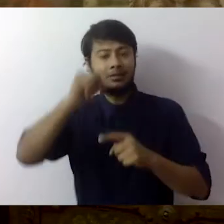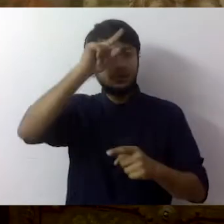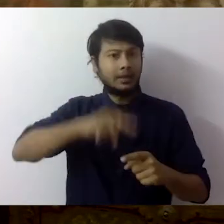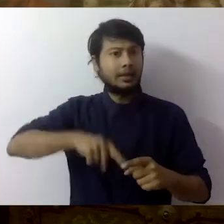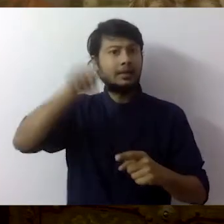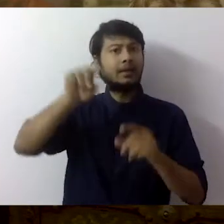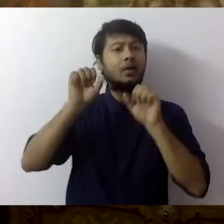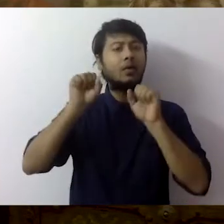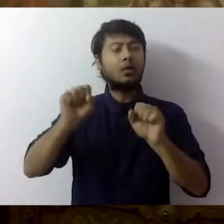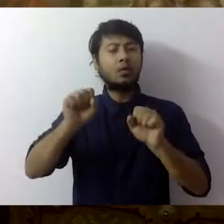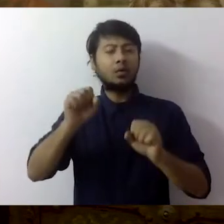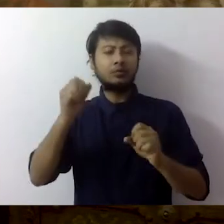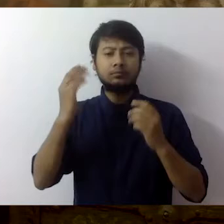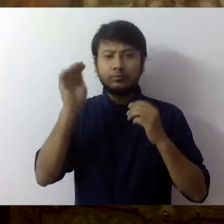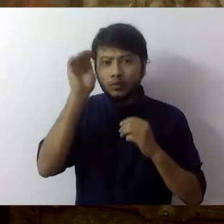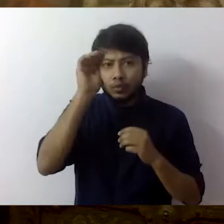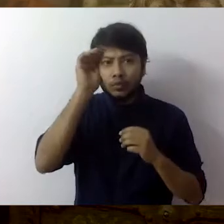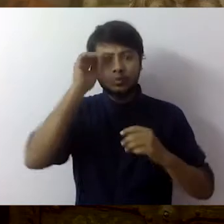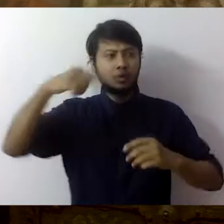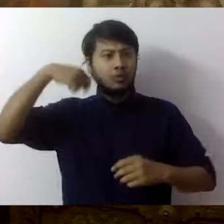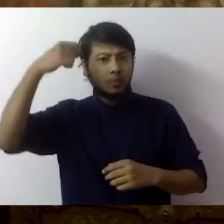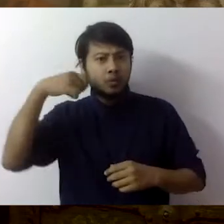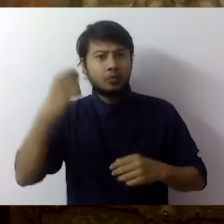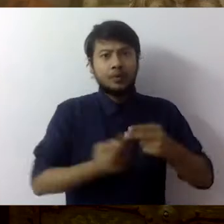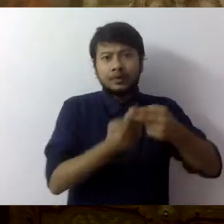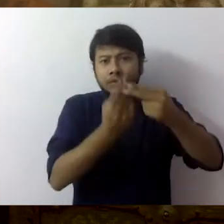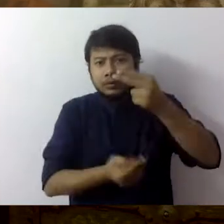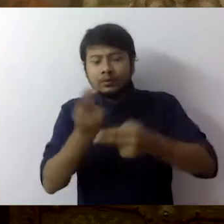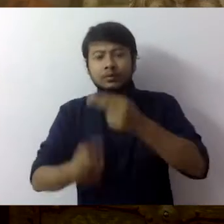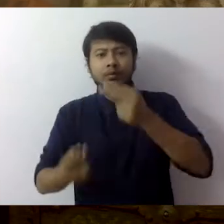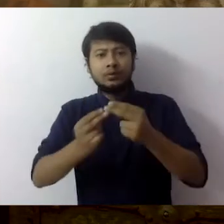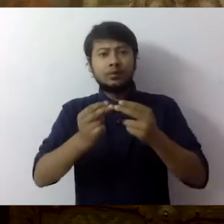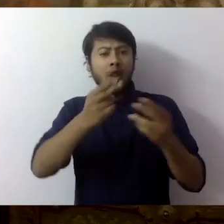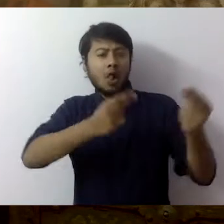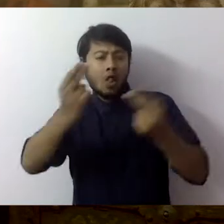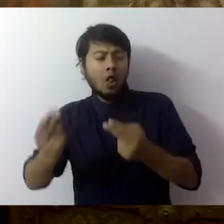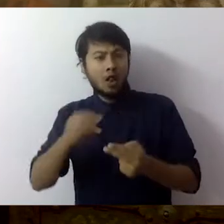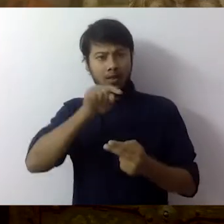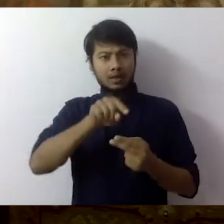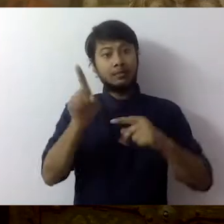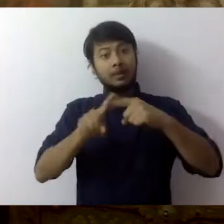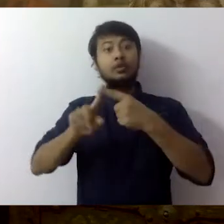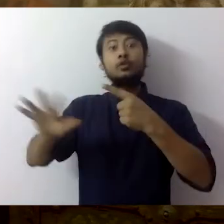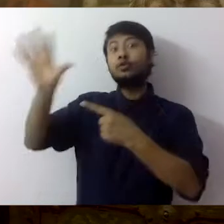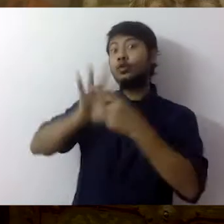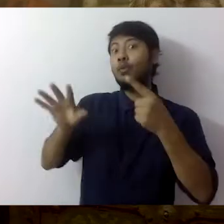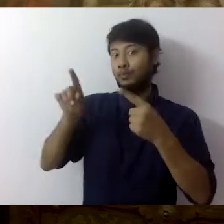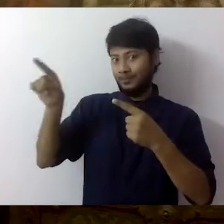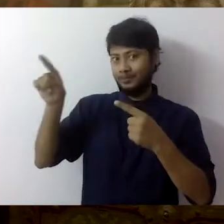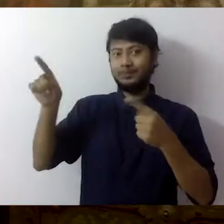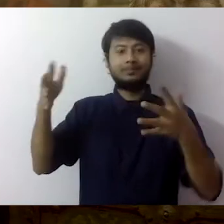India and its counterpart in Europe. When the art historian and anthropologist Christopher Pinney